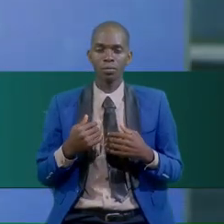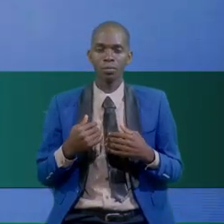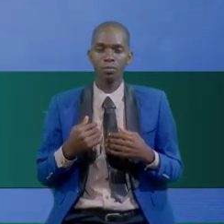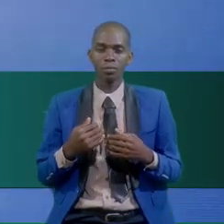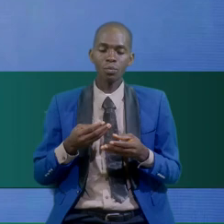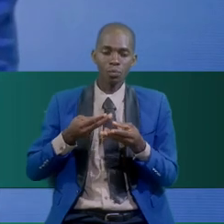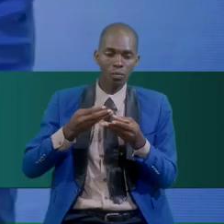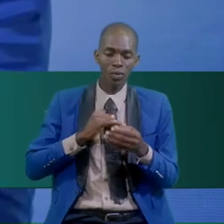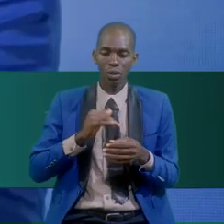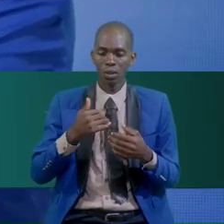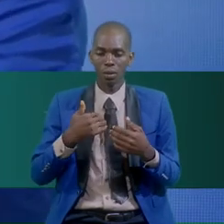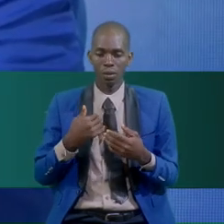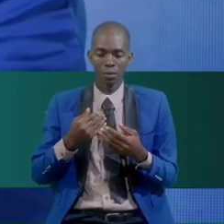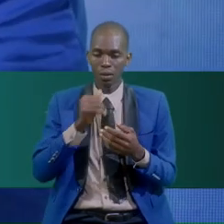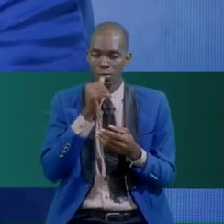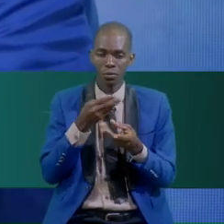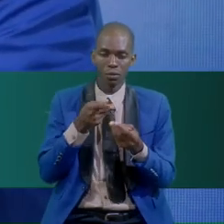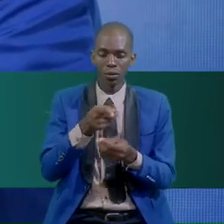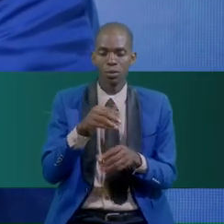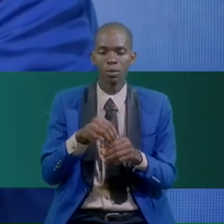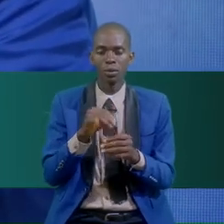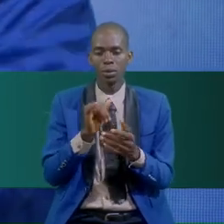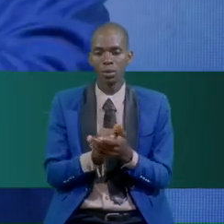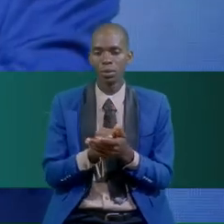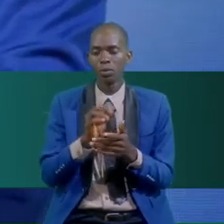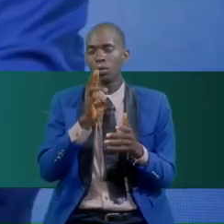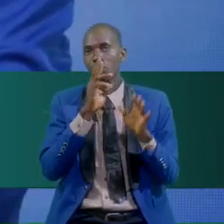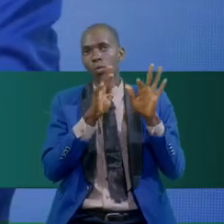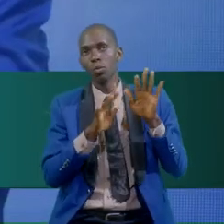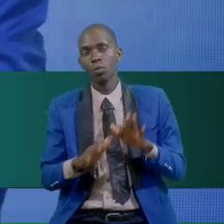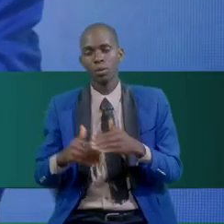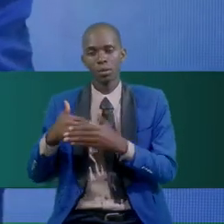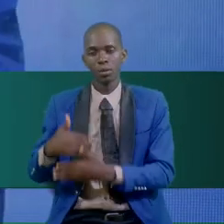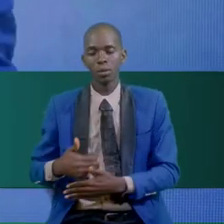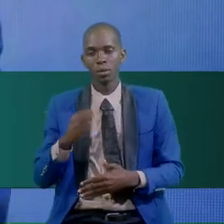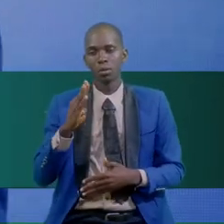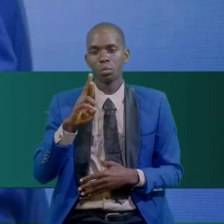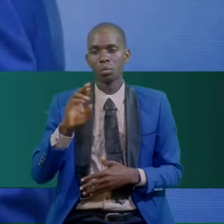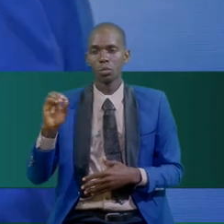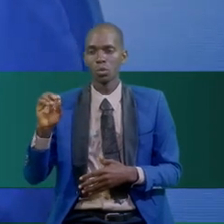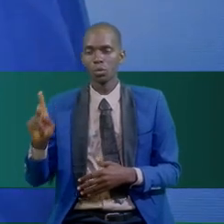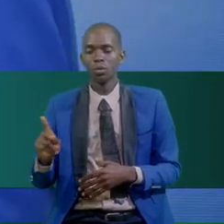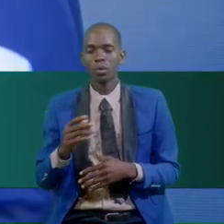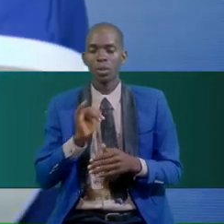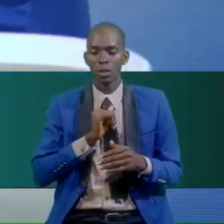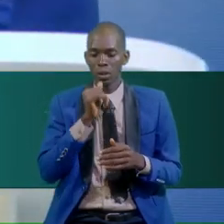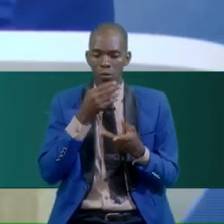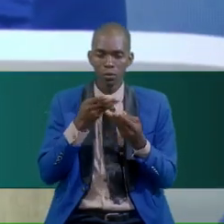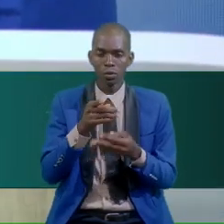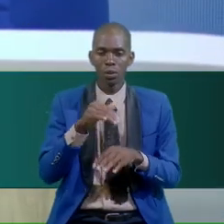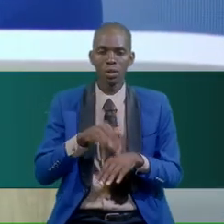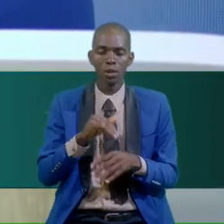I've hidden you in that widow's house. Now is the time to move out